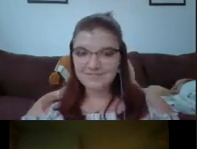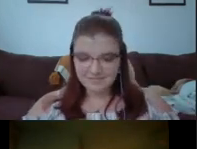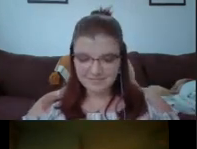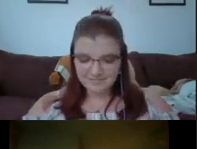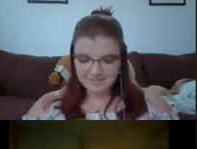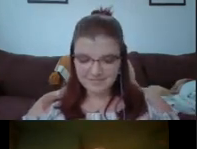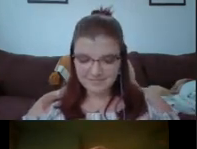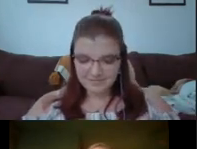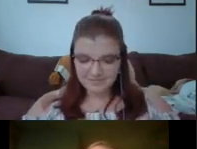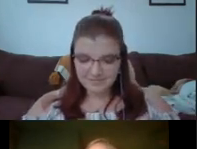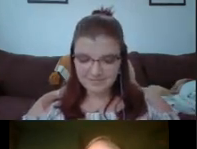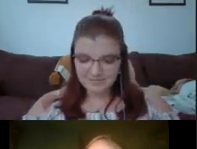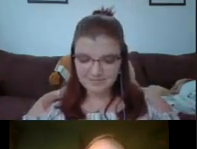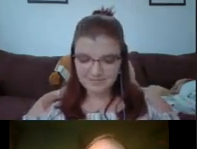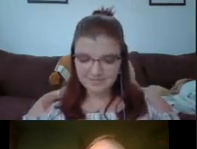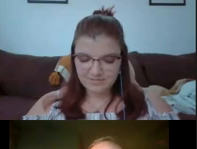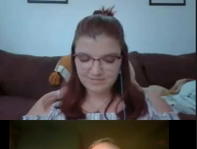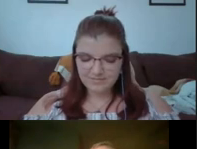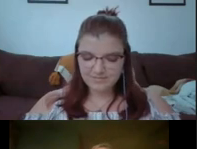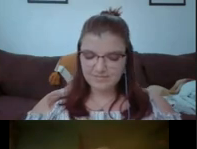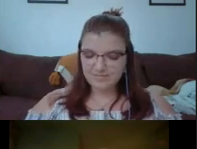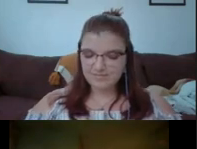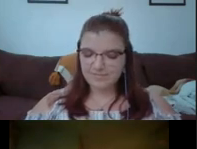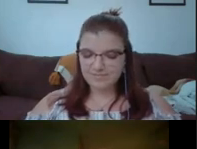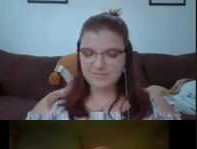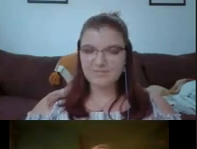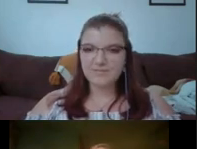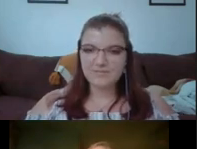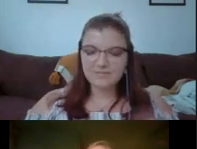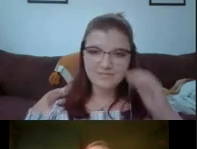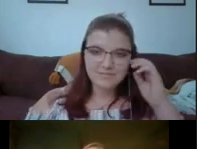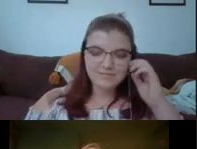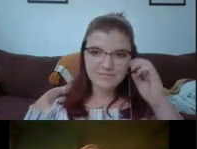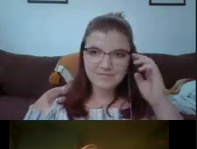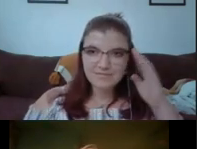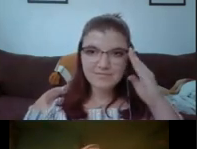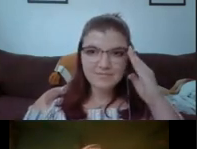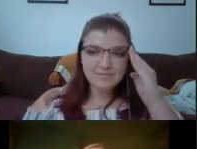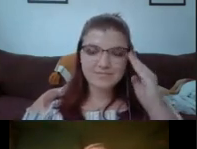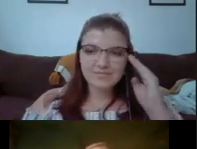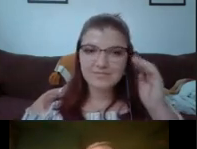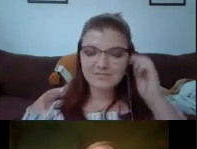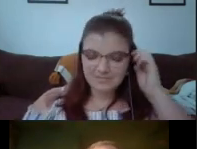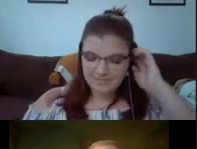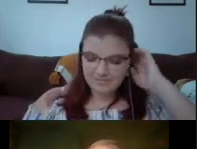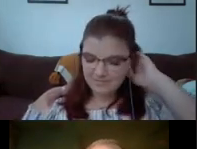every writer of any significance in the last 50 years